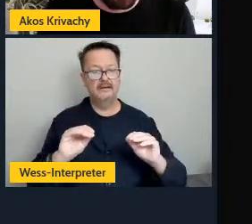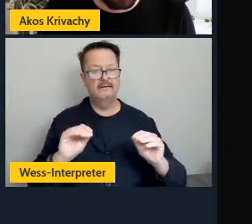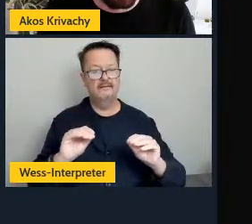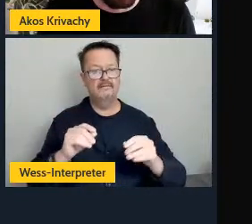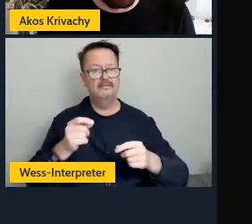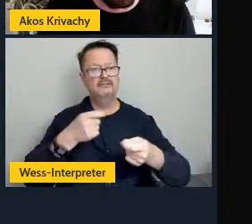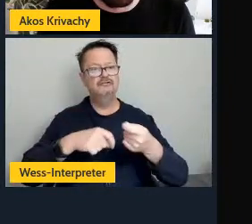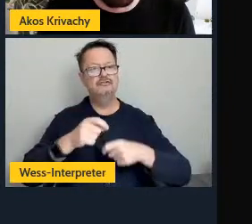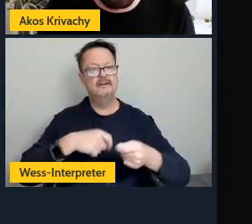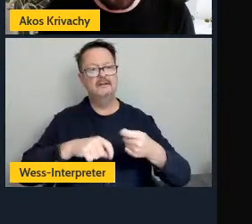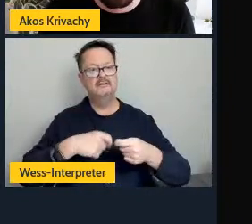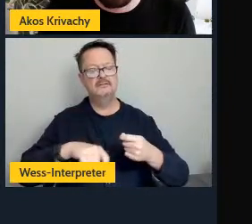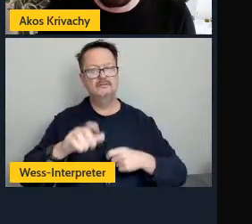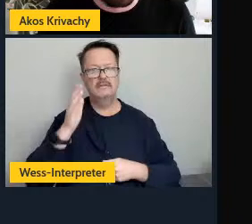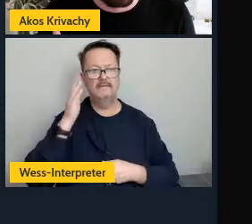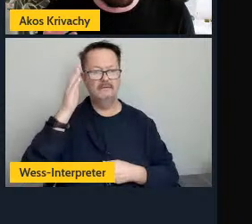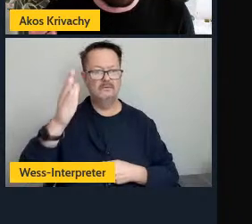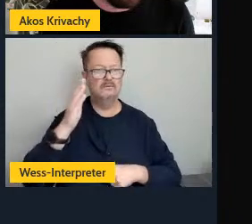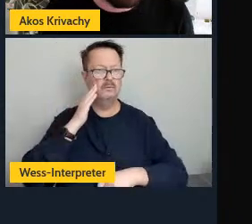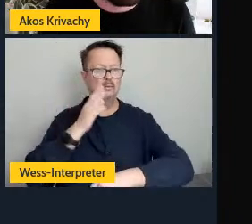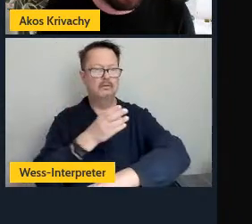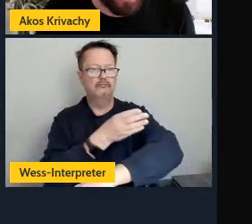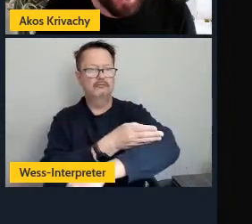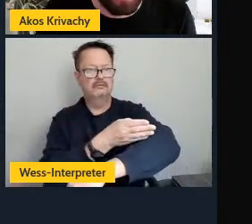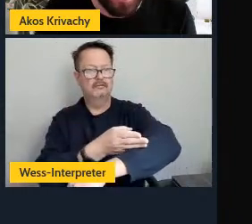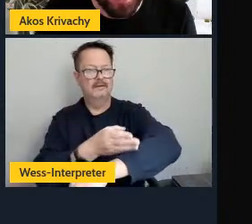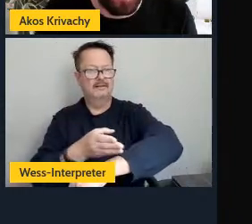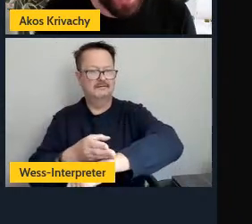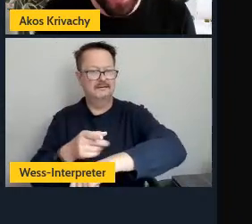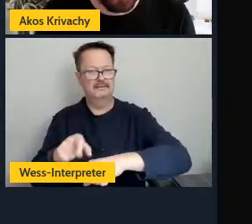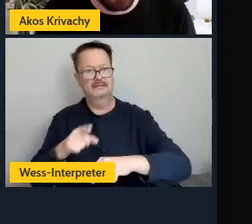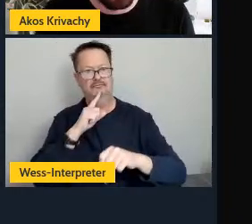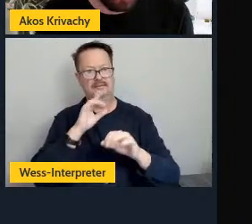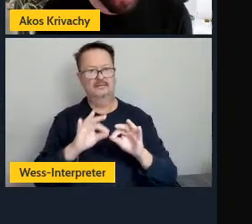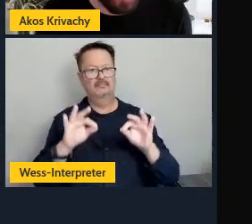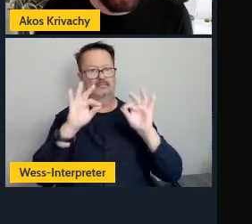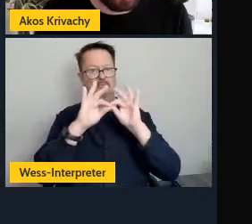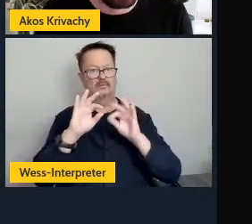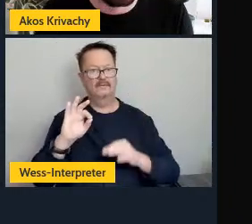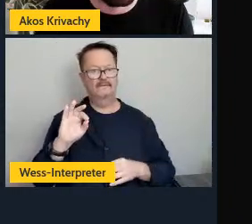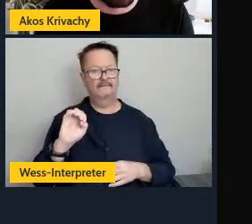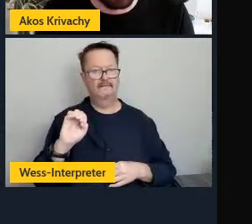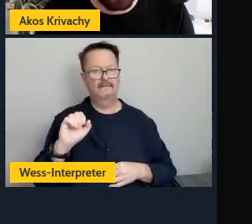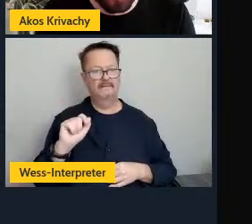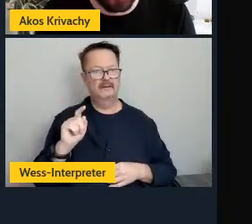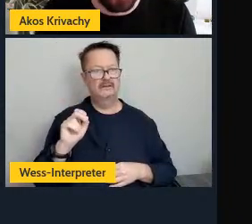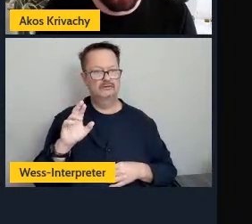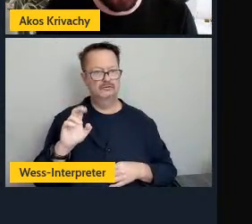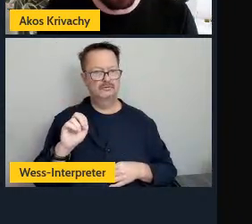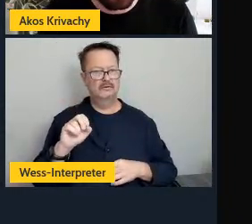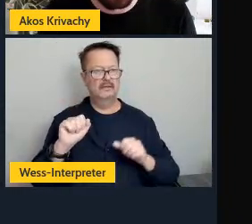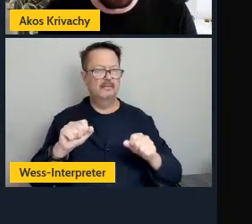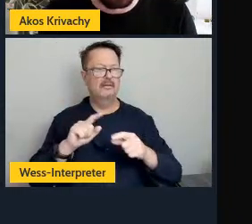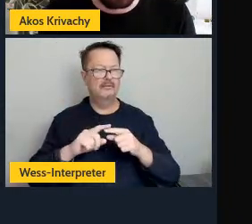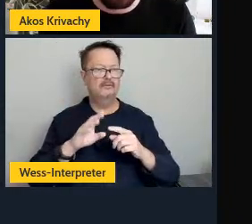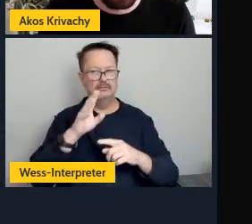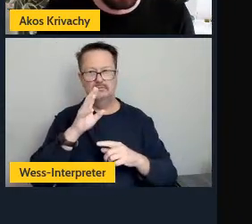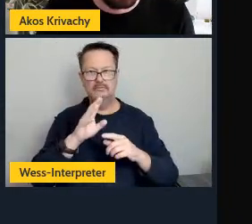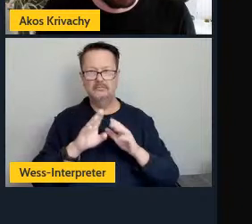changes in the future will regress on this very important feature, which is the ability to create a workspace, right?